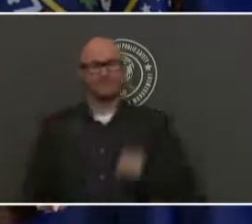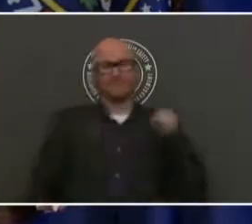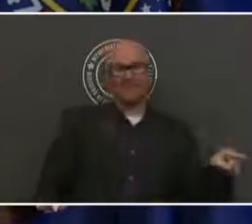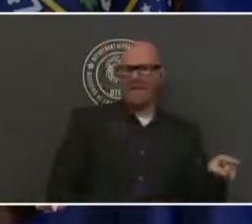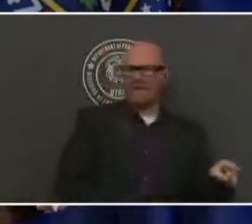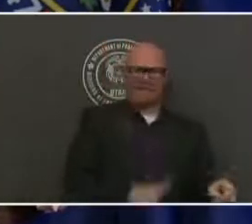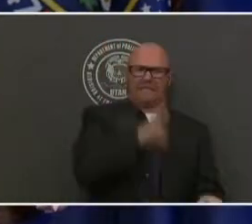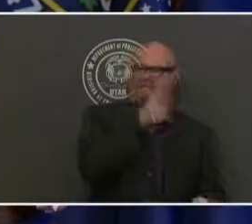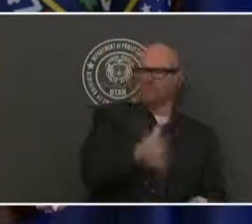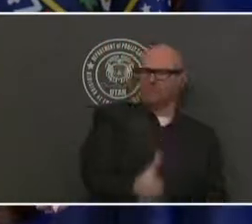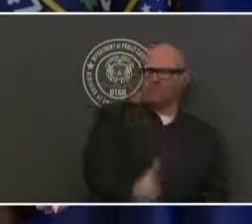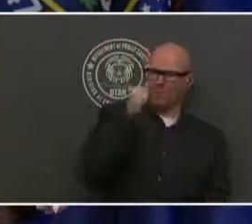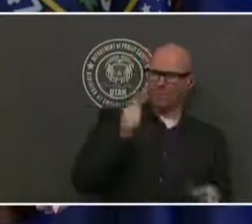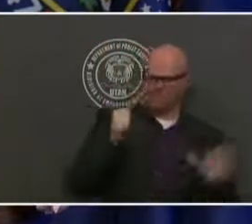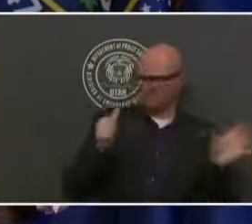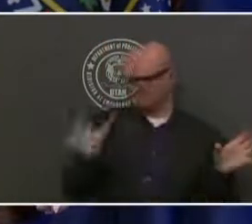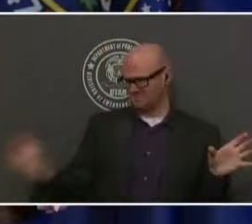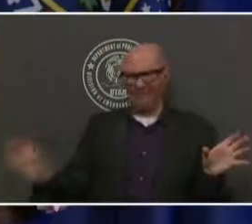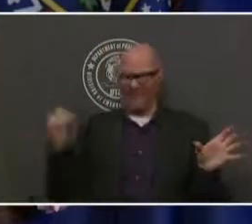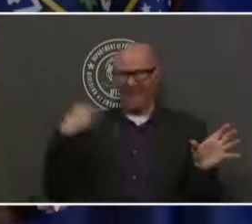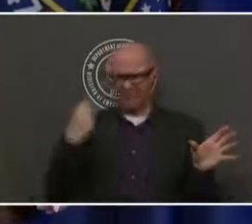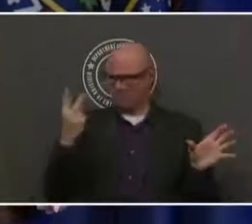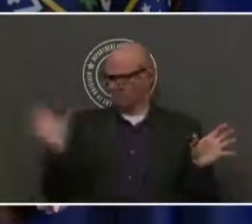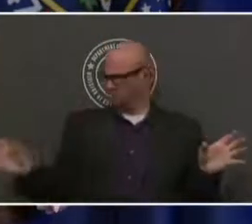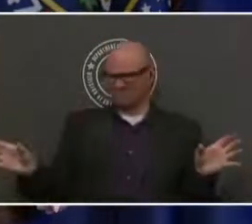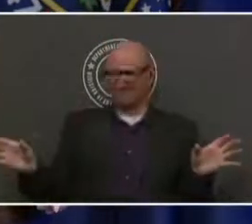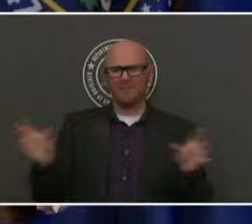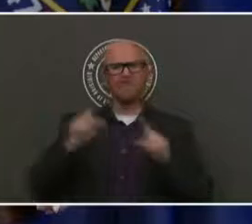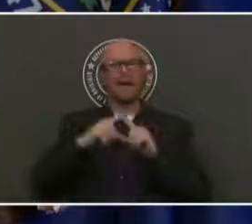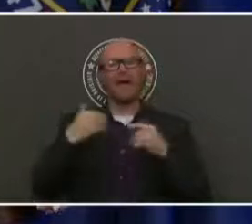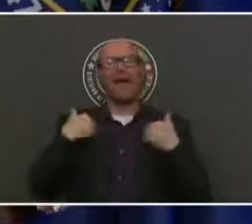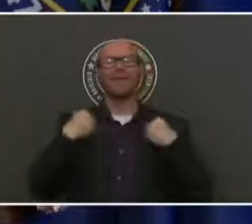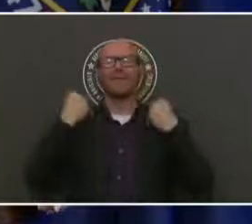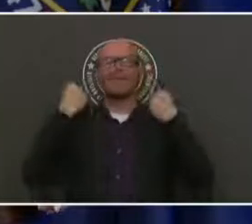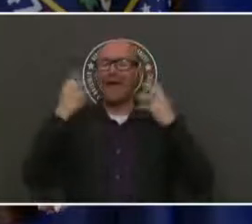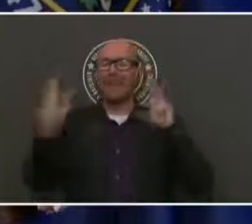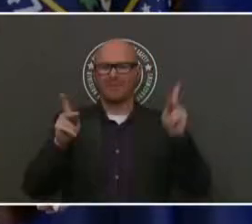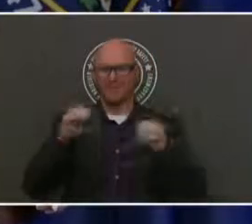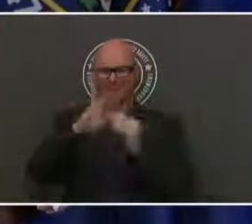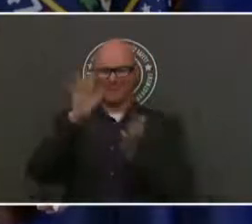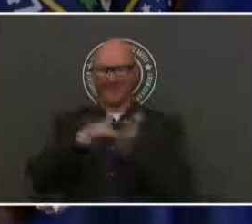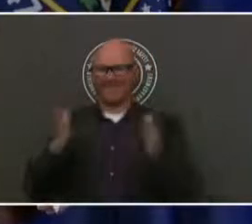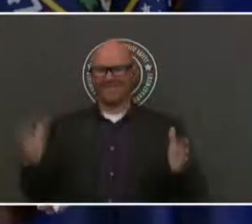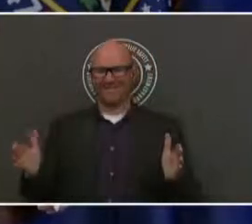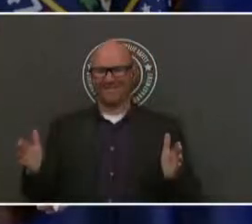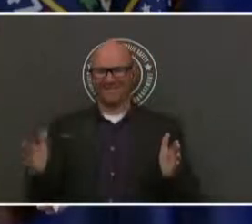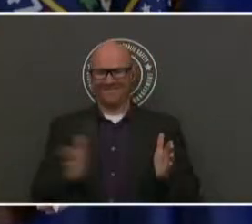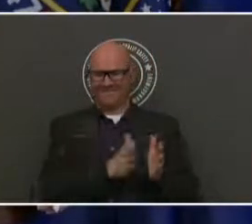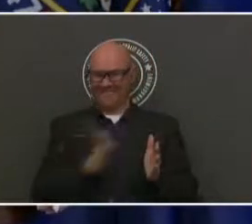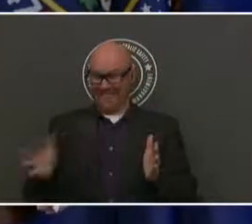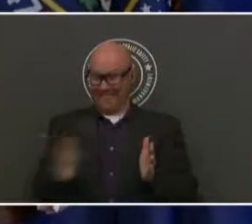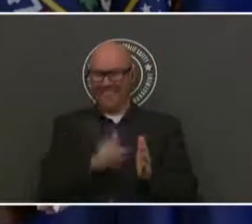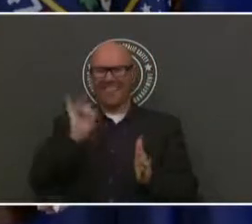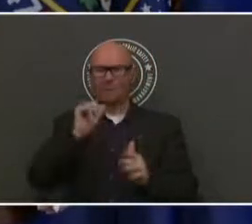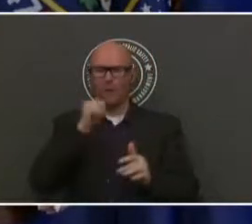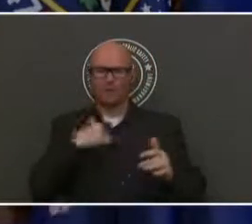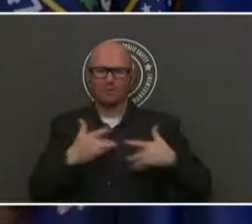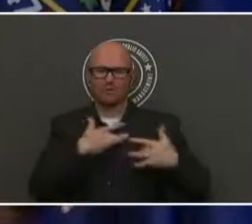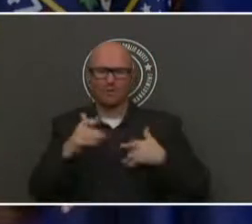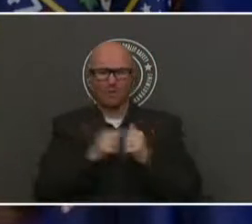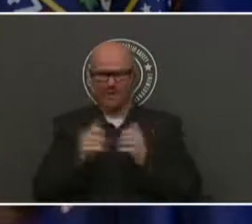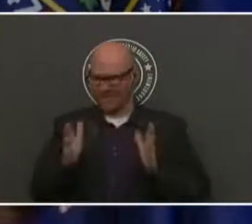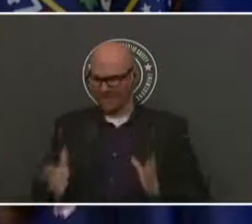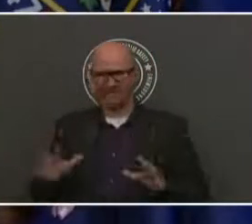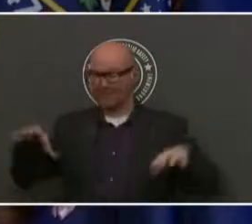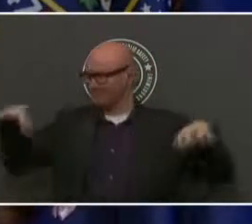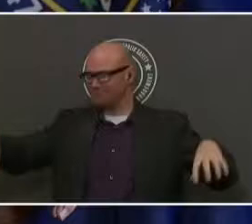they're a little hesitant and not sure. They're kind of waiting to see what happens. And that's the group I'm most worried about, because that's the group